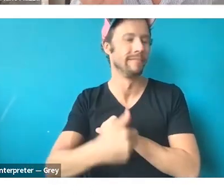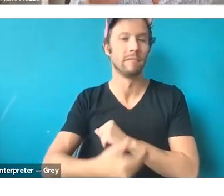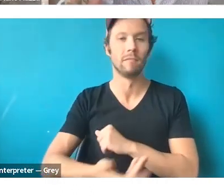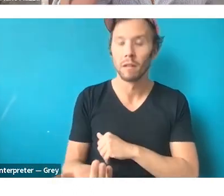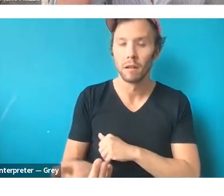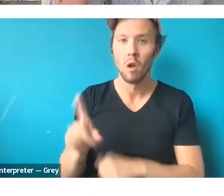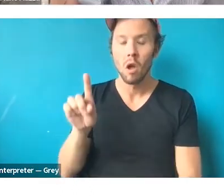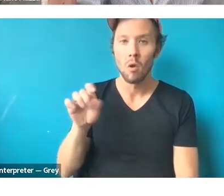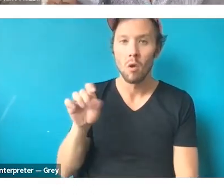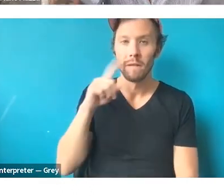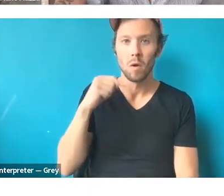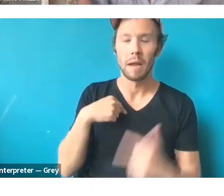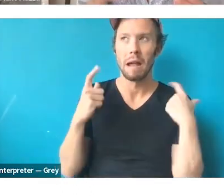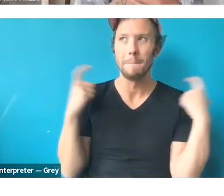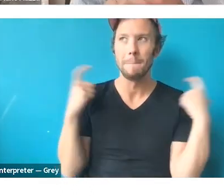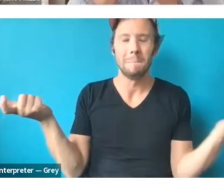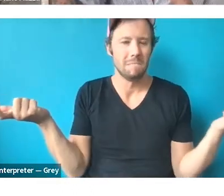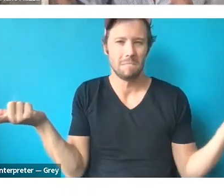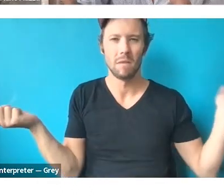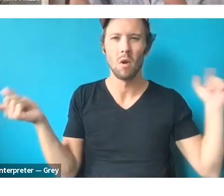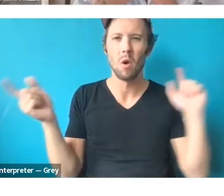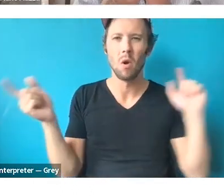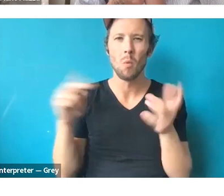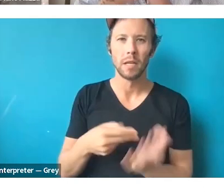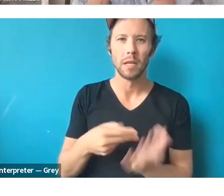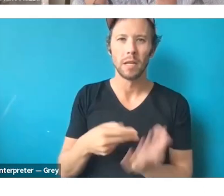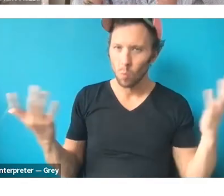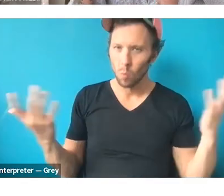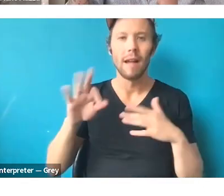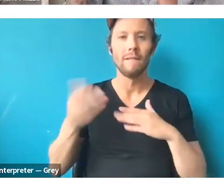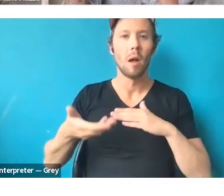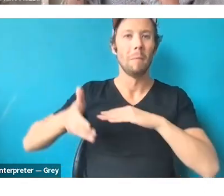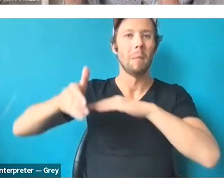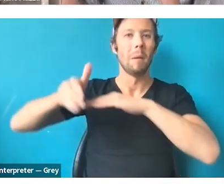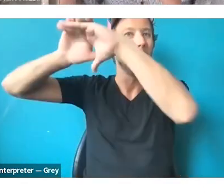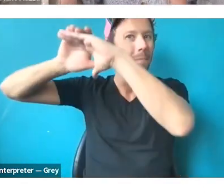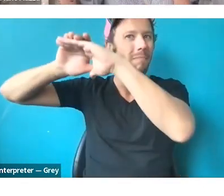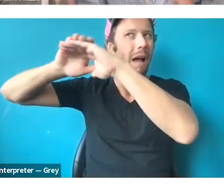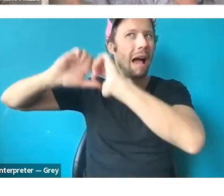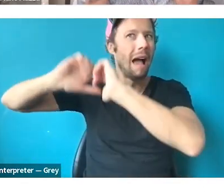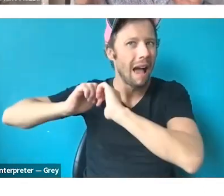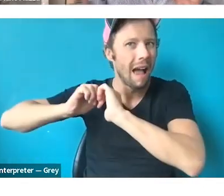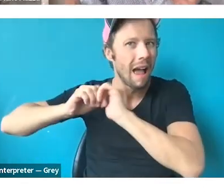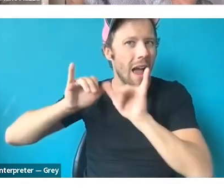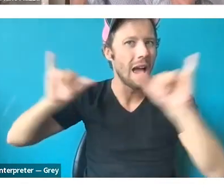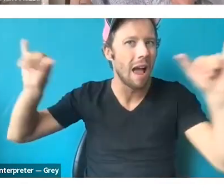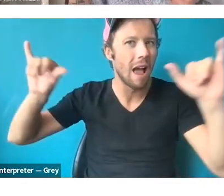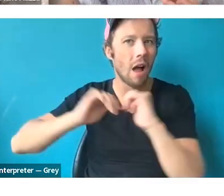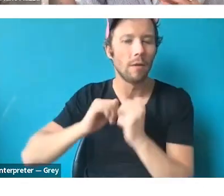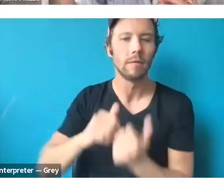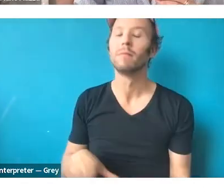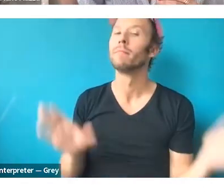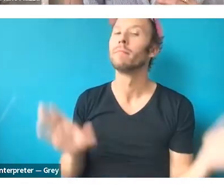really need to kind of, and I'll get to this a little bit later in the presentation, but we don't want to